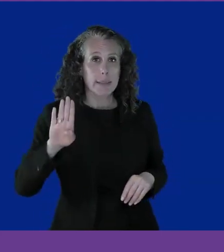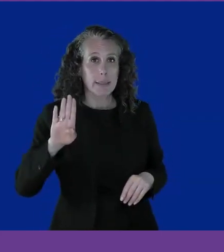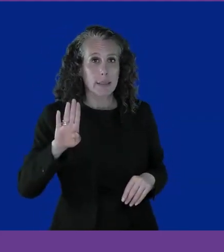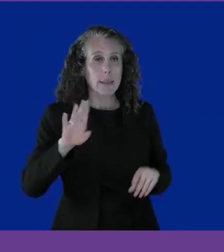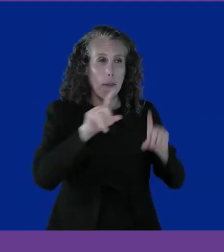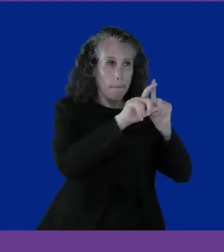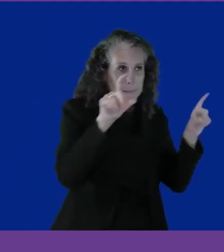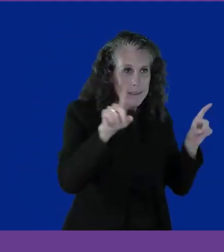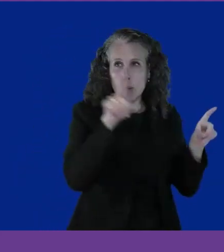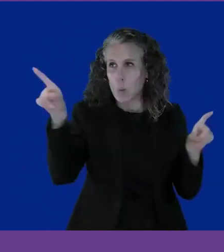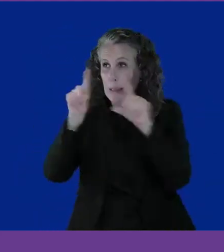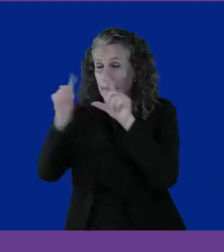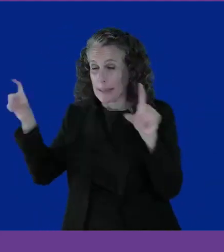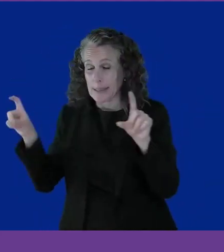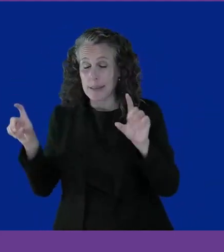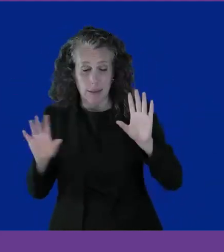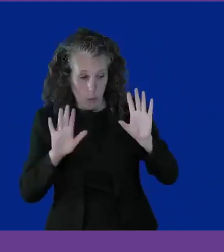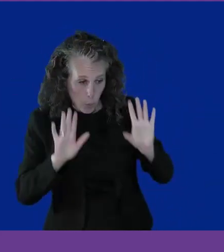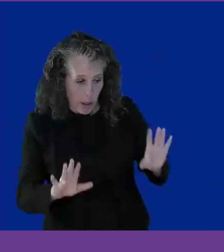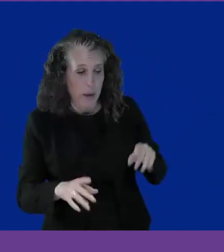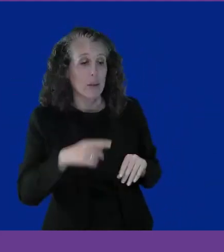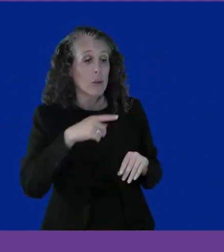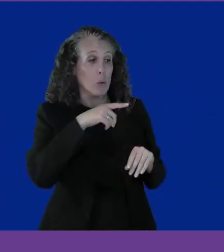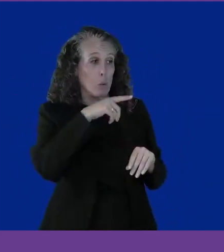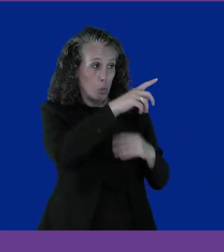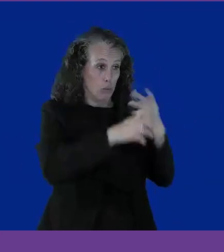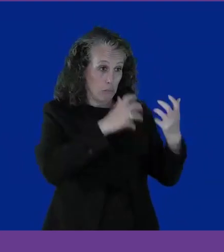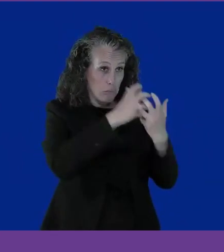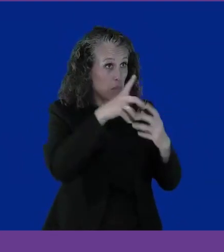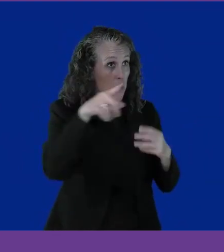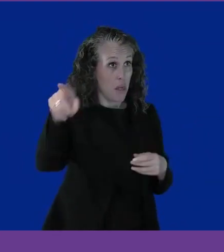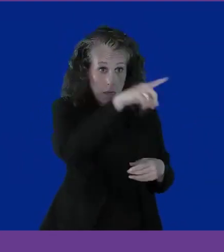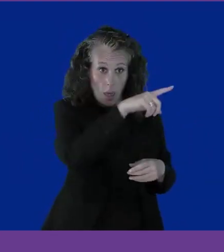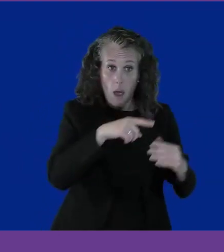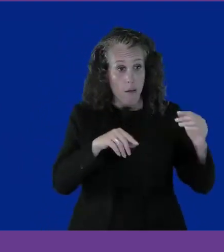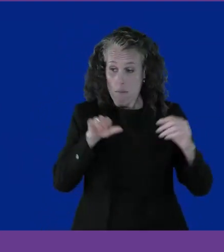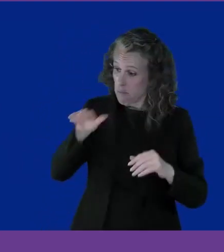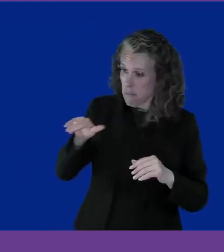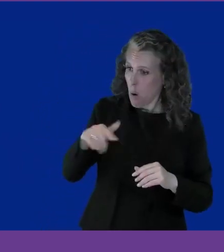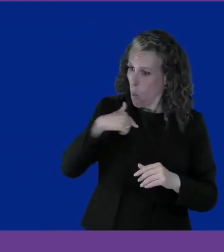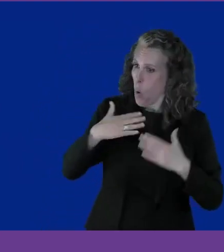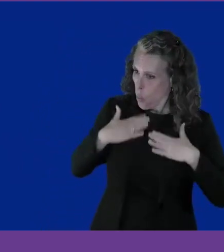the financial players, business organizations, do they demand for accessibility